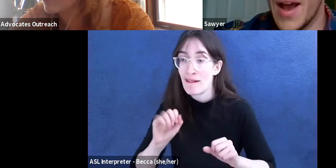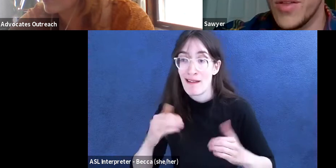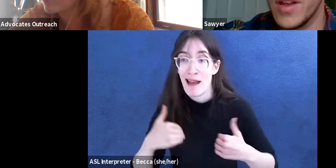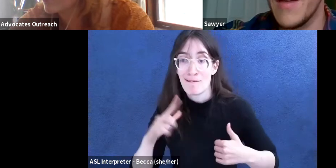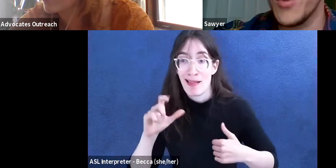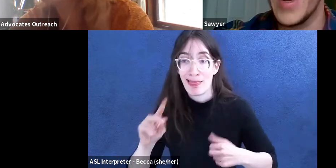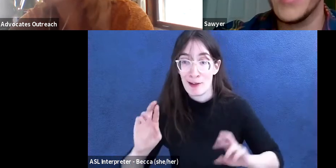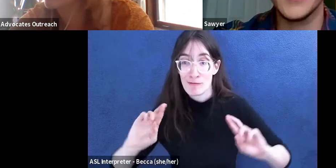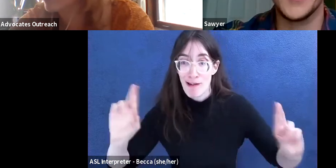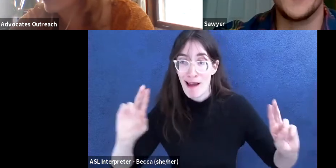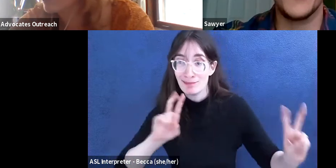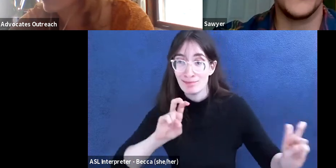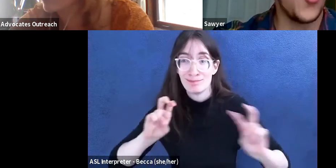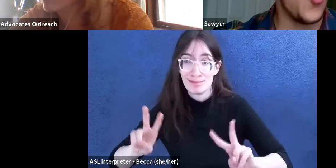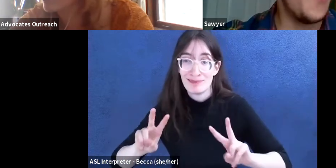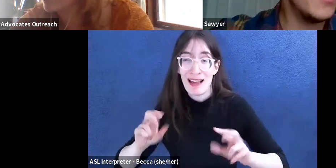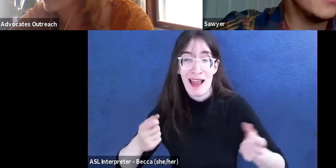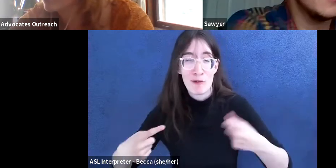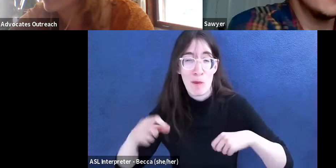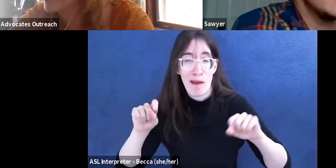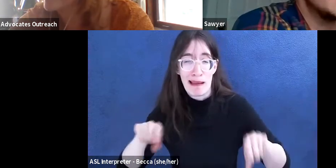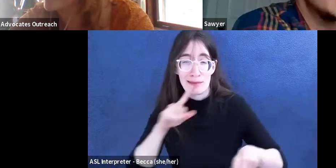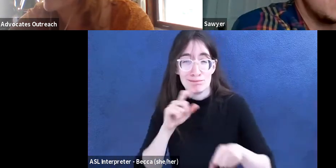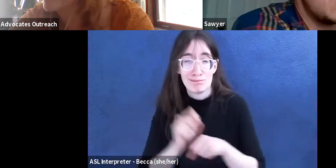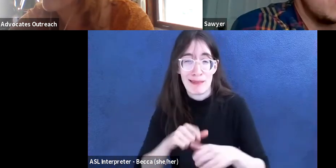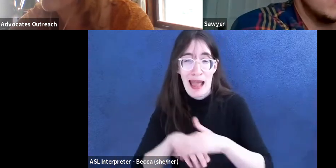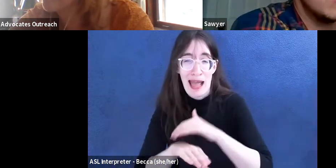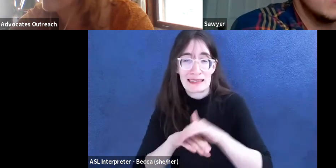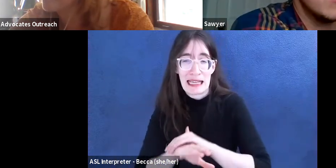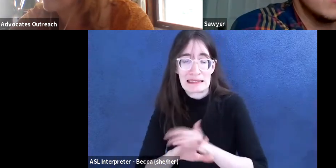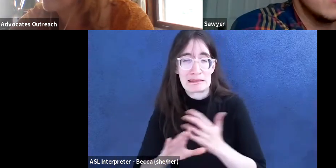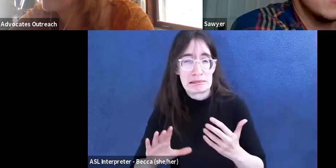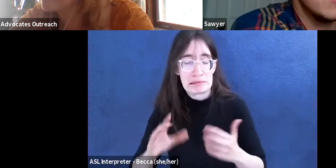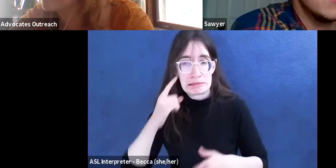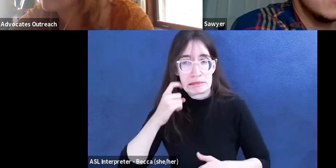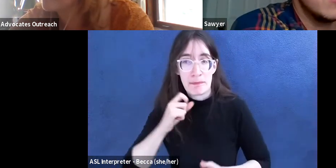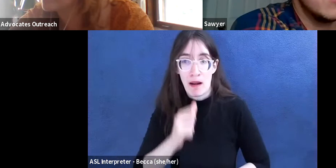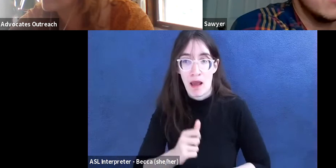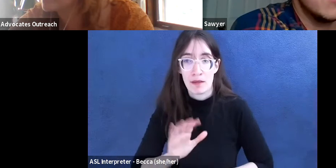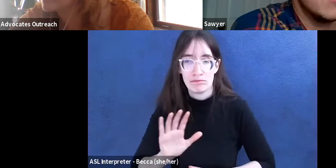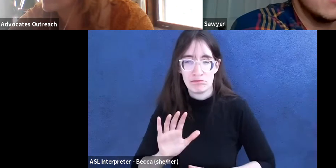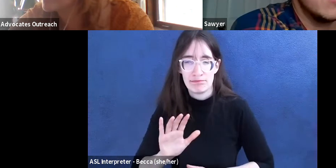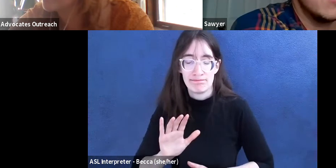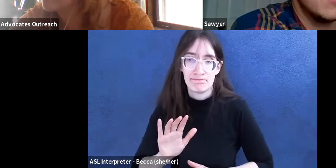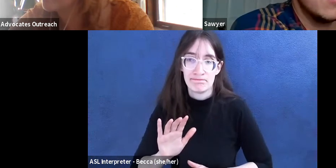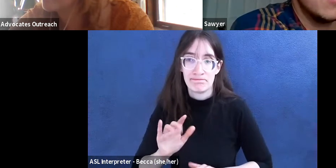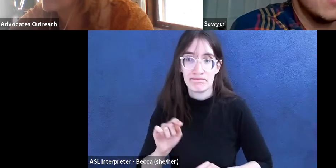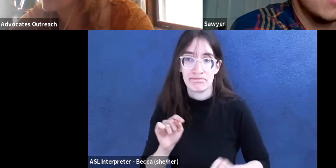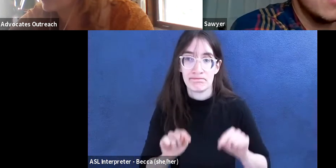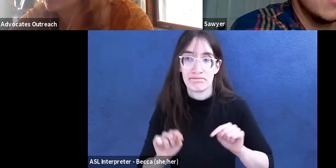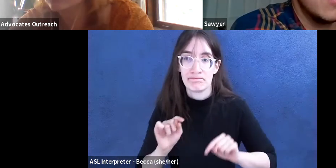it's got, let's see, a guide to raising sexually healthy, informed, empowered young